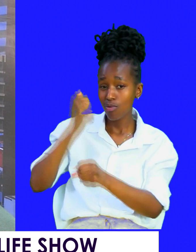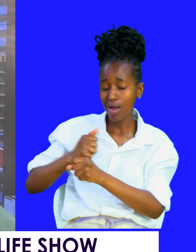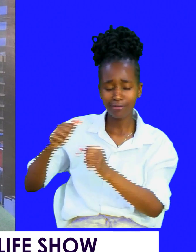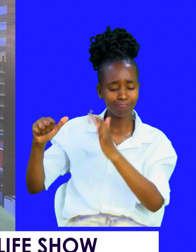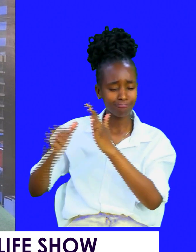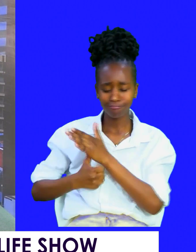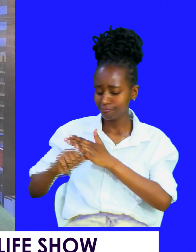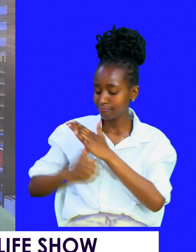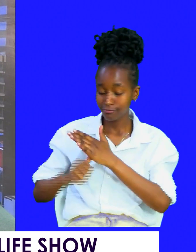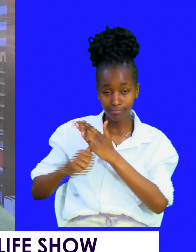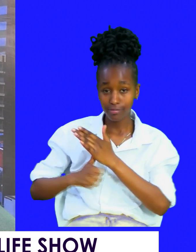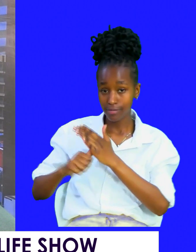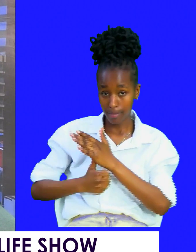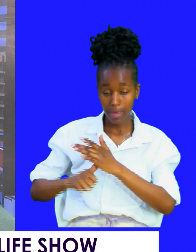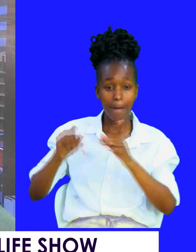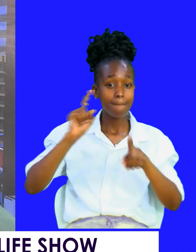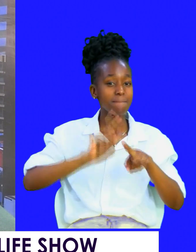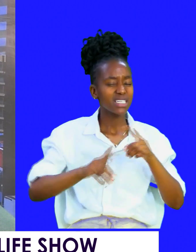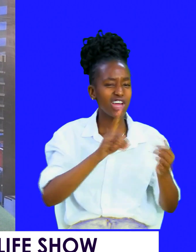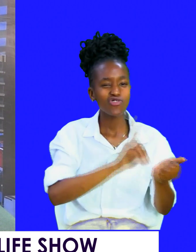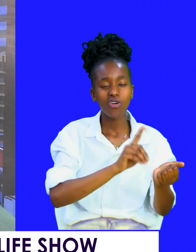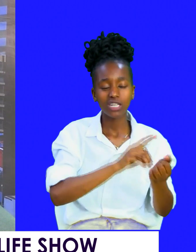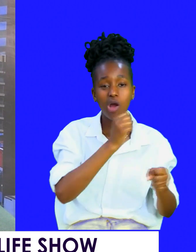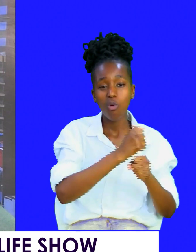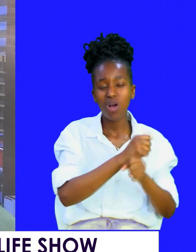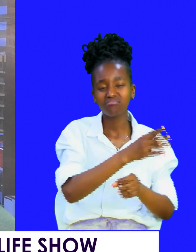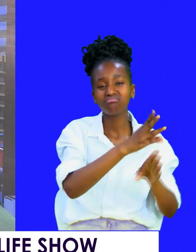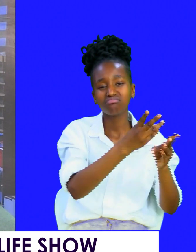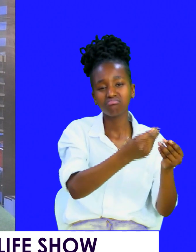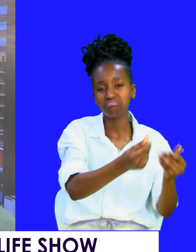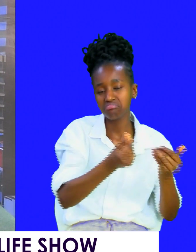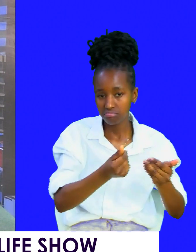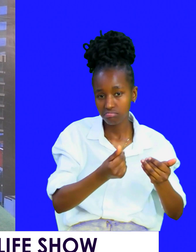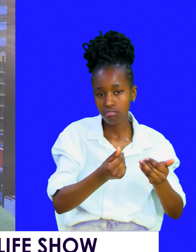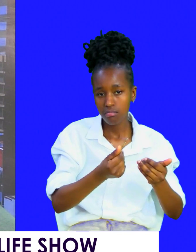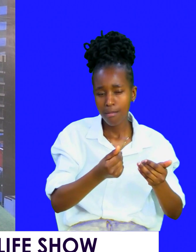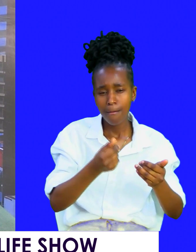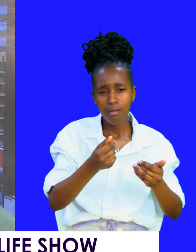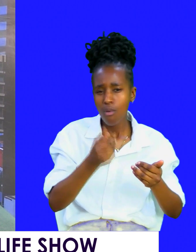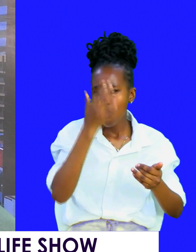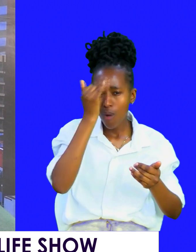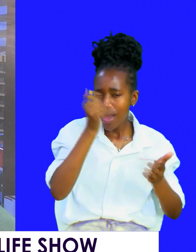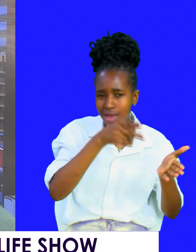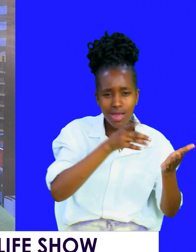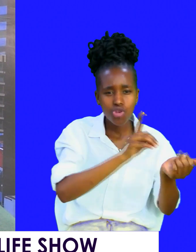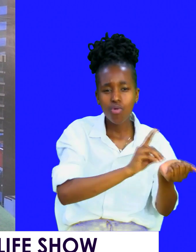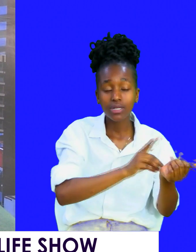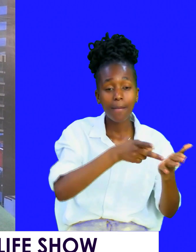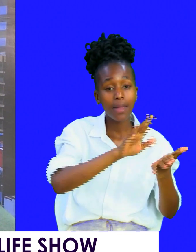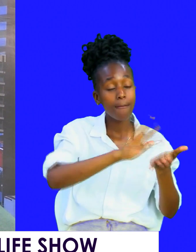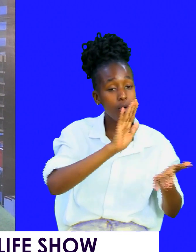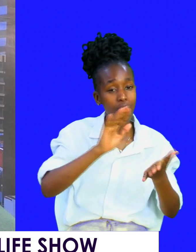unquote, but those who do the lighter job, in my opinion, the doctors, get paid more?